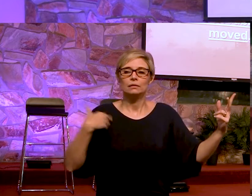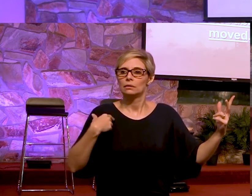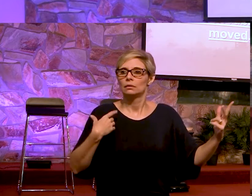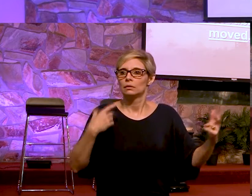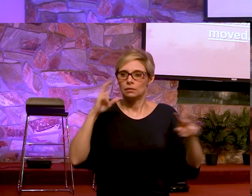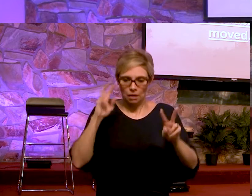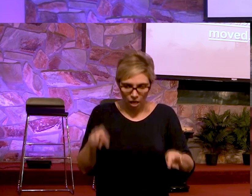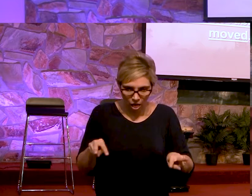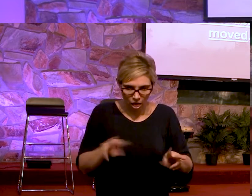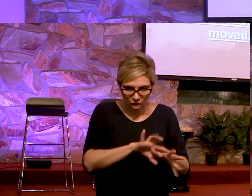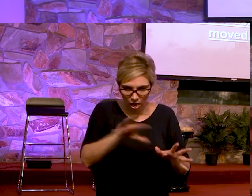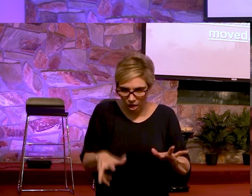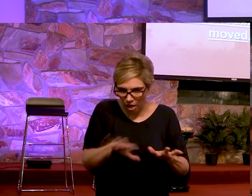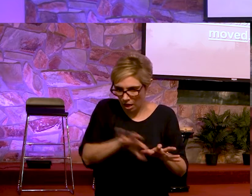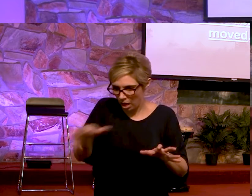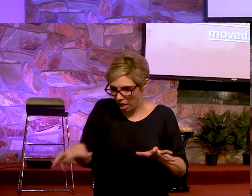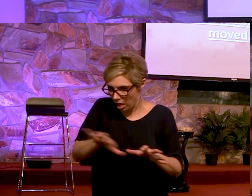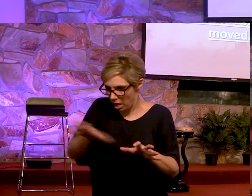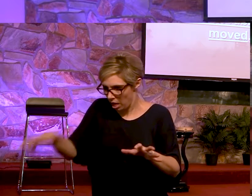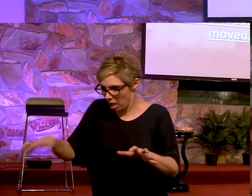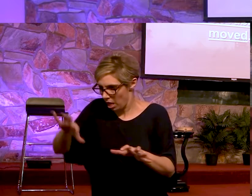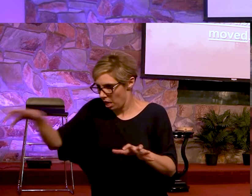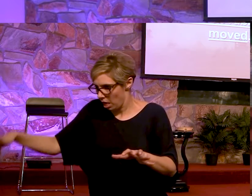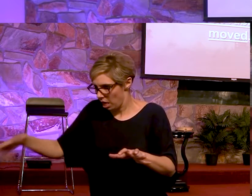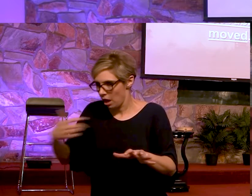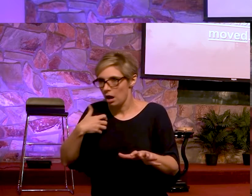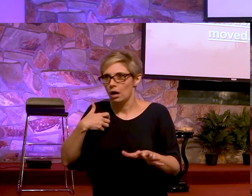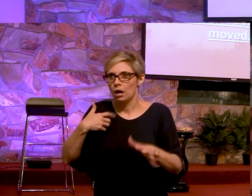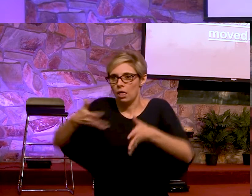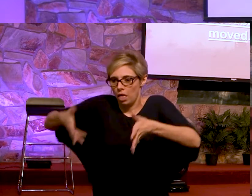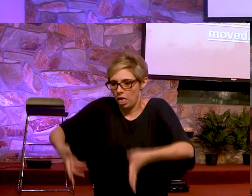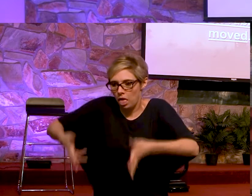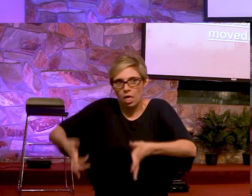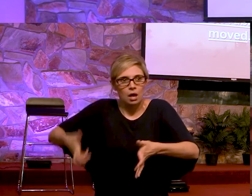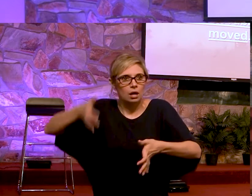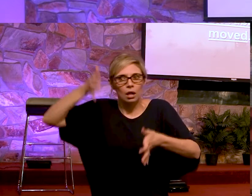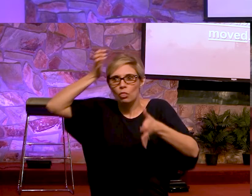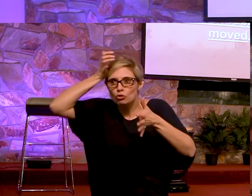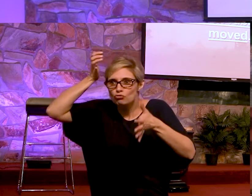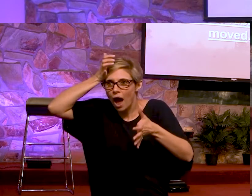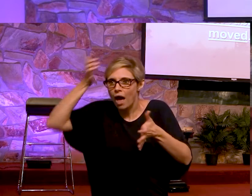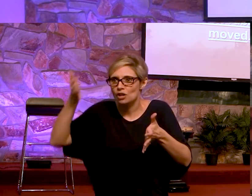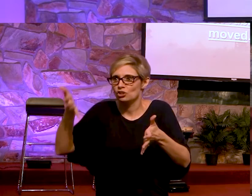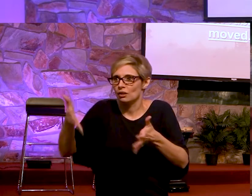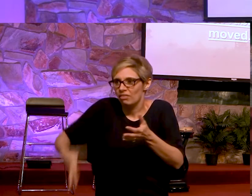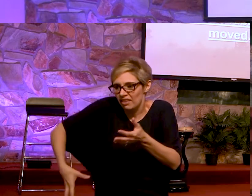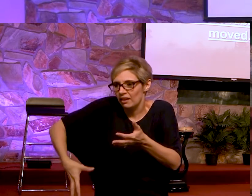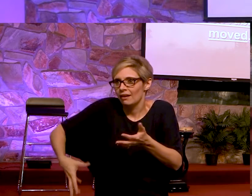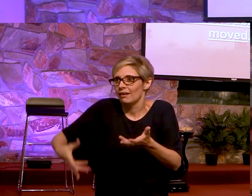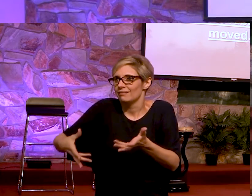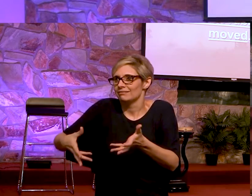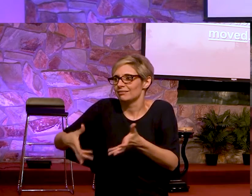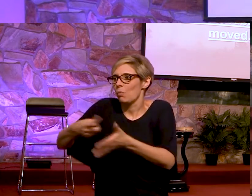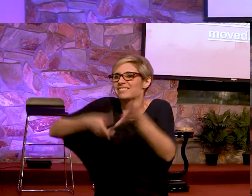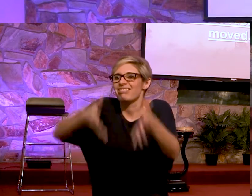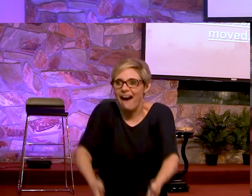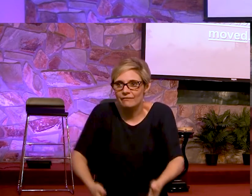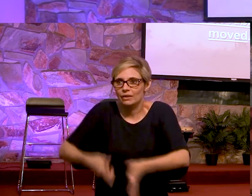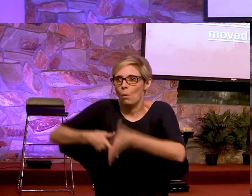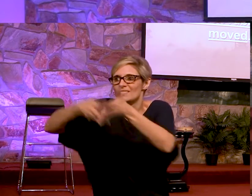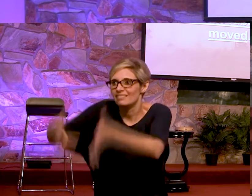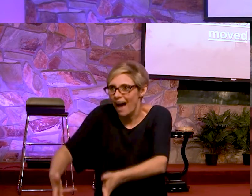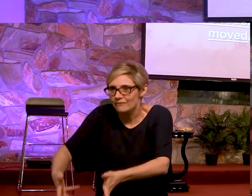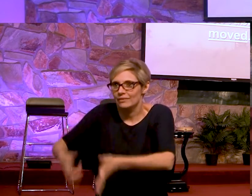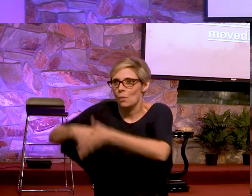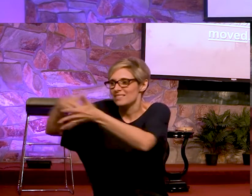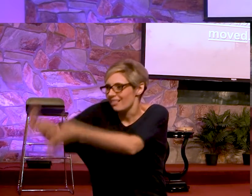rubble, the garbage, the trash. Instead of seeing how far they've